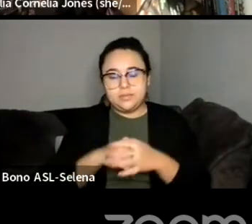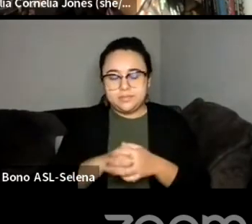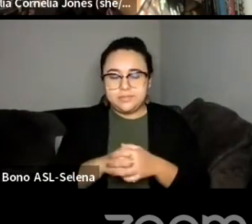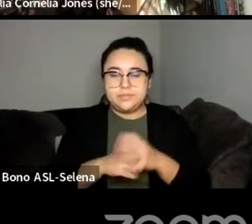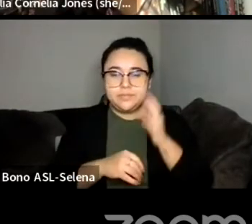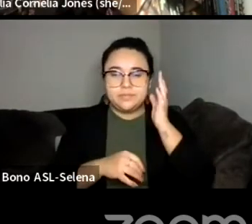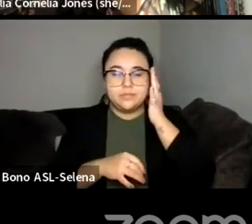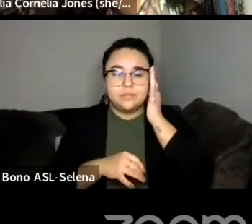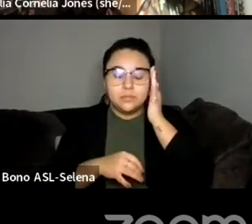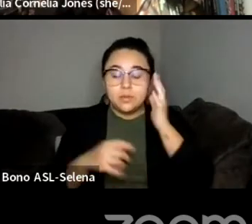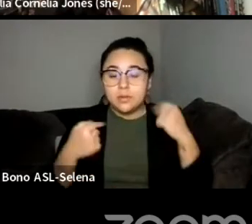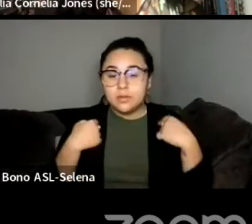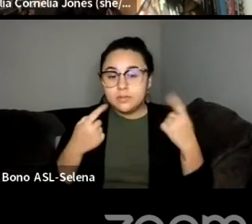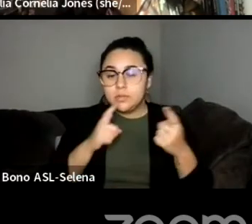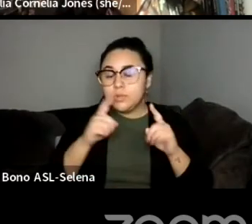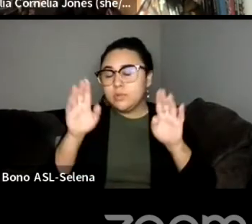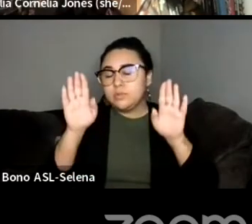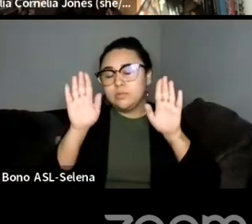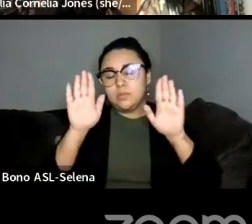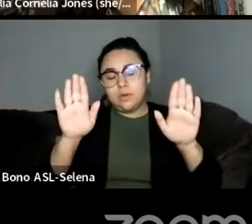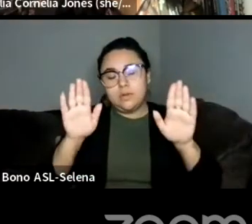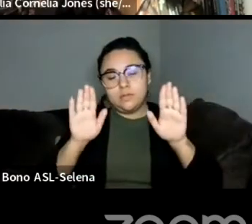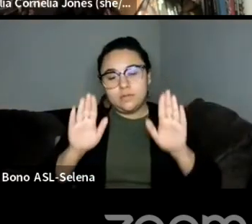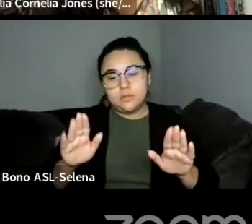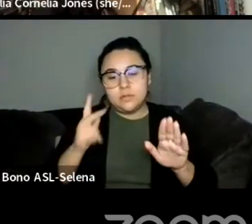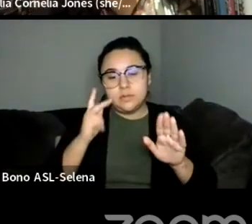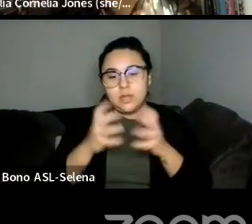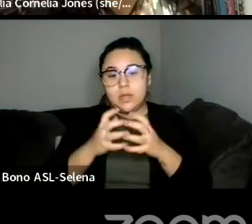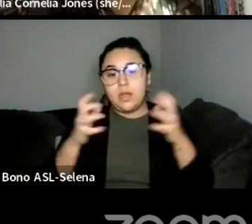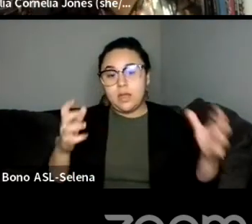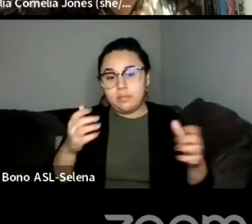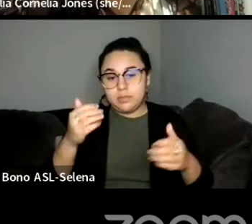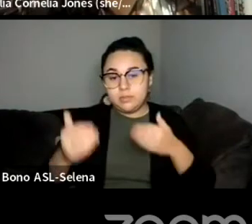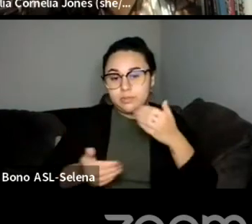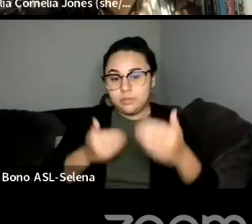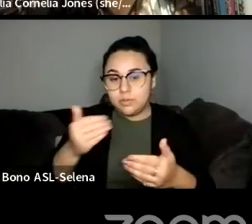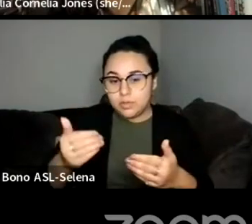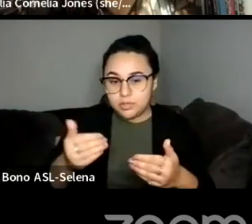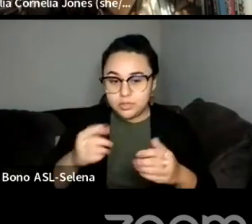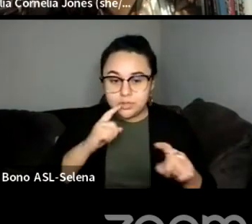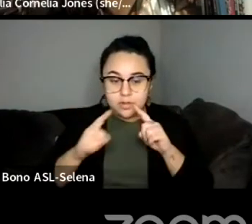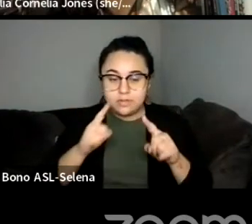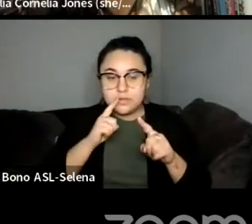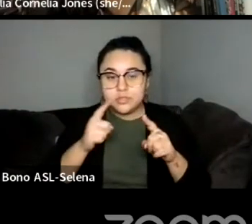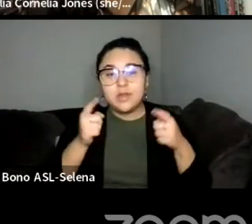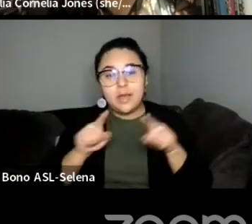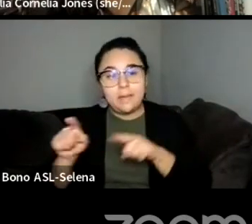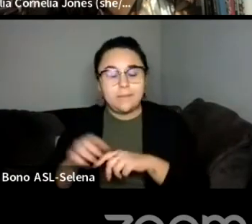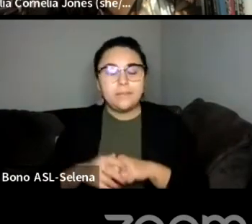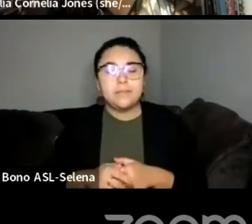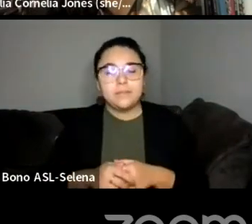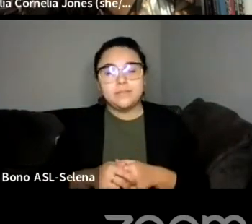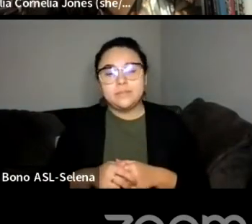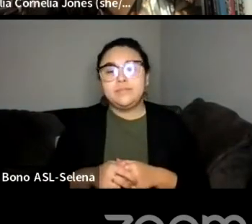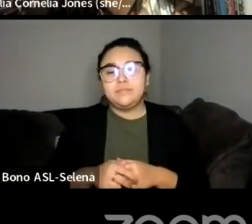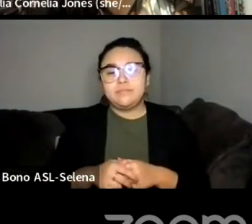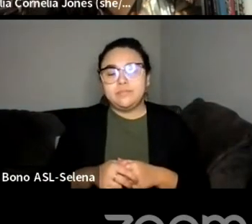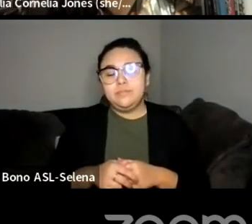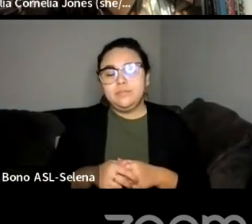it's been really, really wonderful just seeing how much progression of that conversation has moved along the last couple of